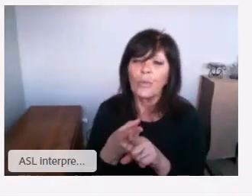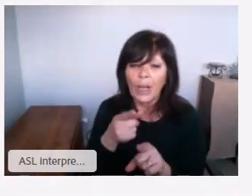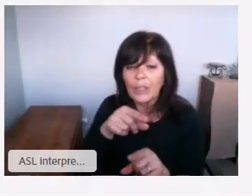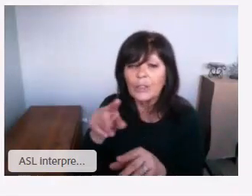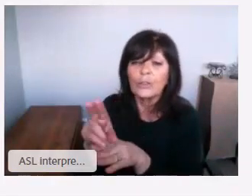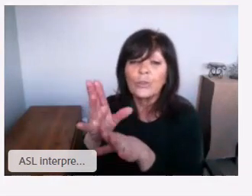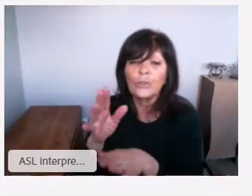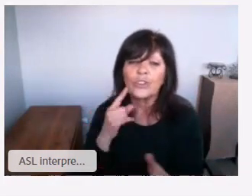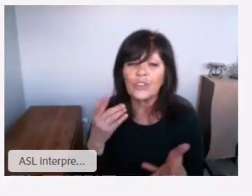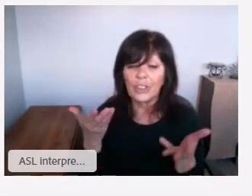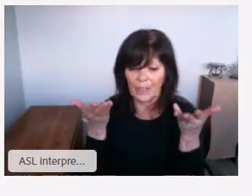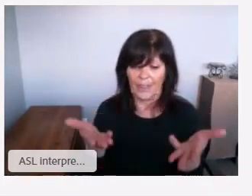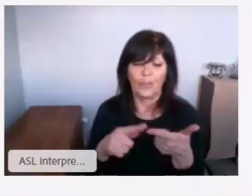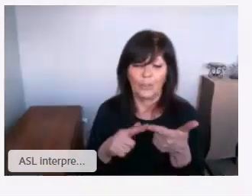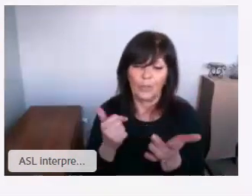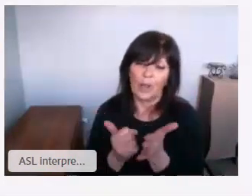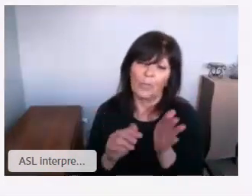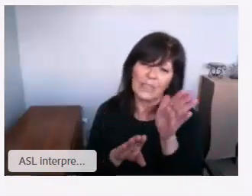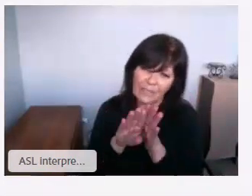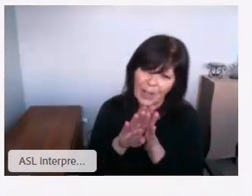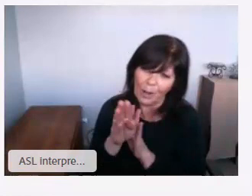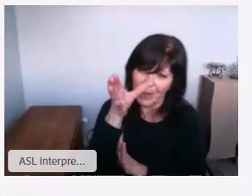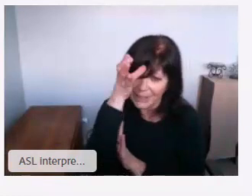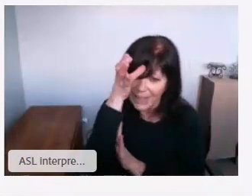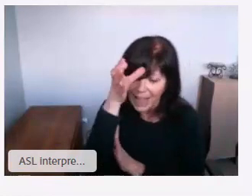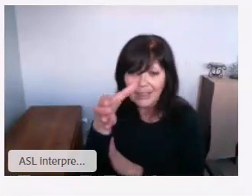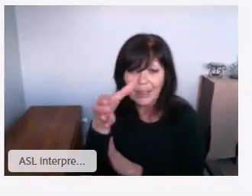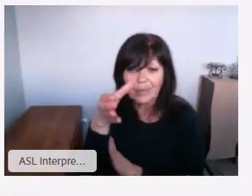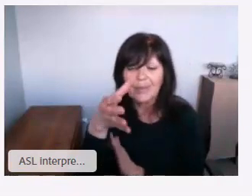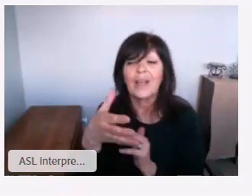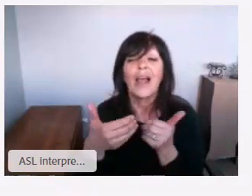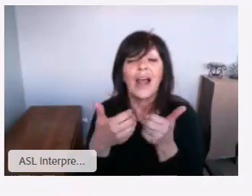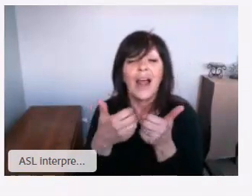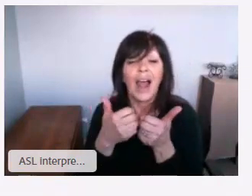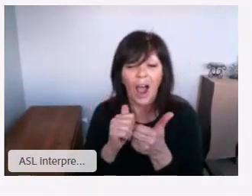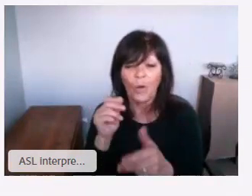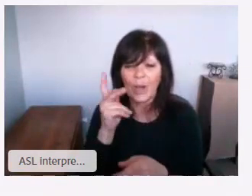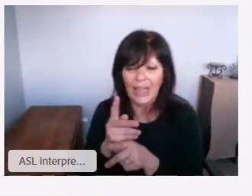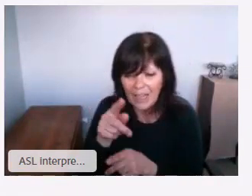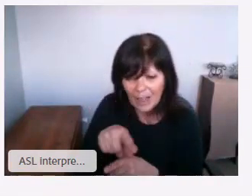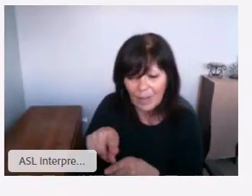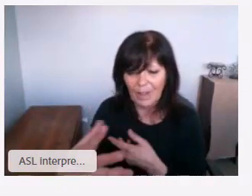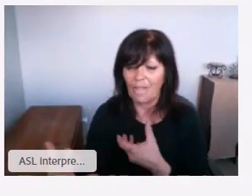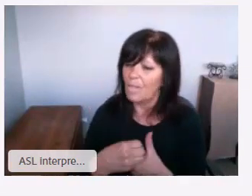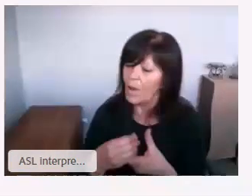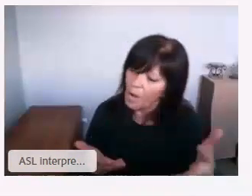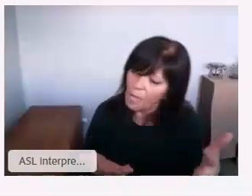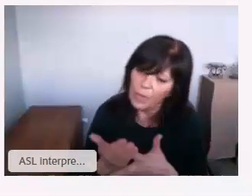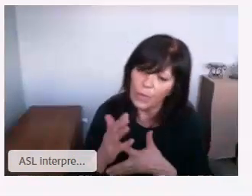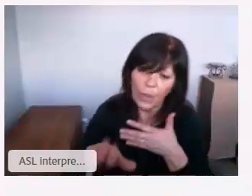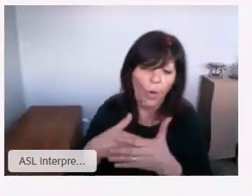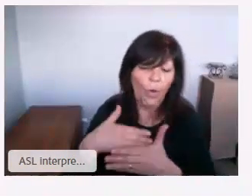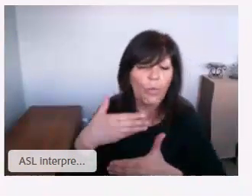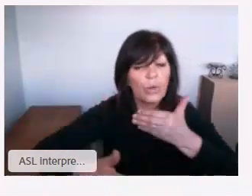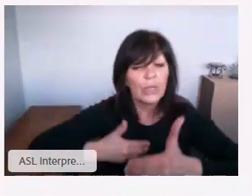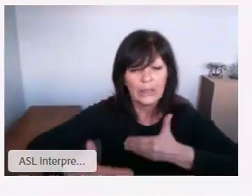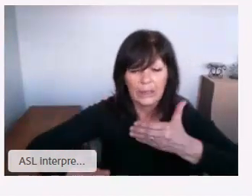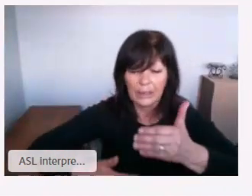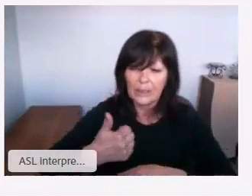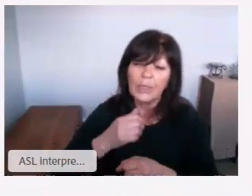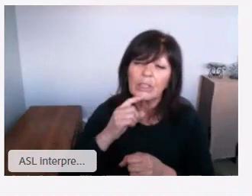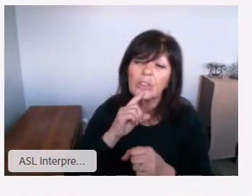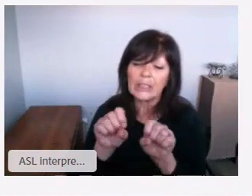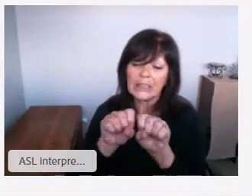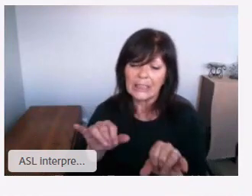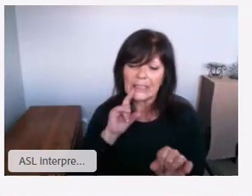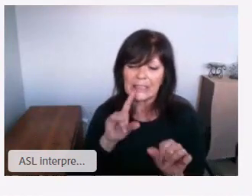table to help develop the concept, and how we have kept stakeholders involved throughout the process to make sure that the system is being designed and